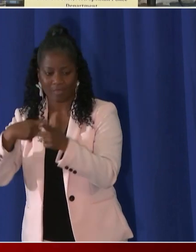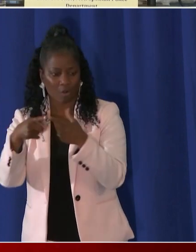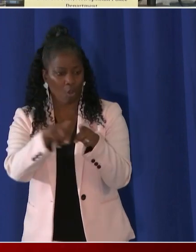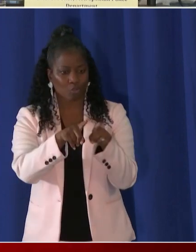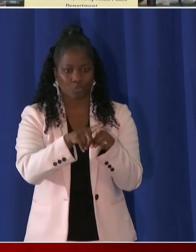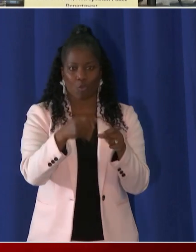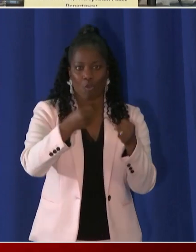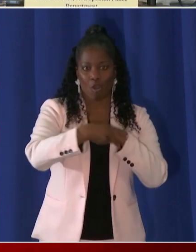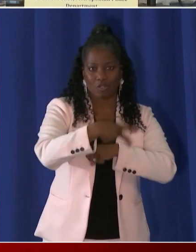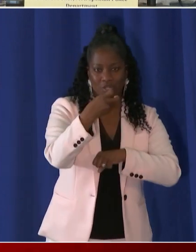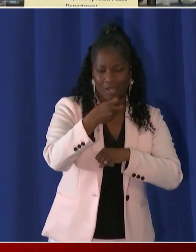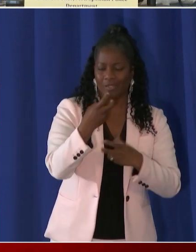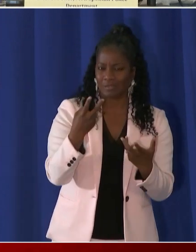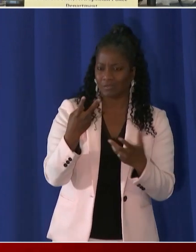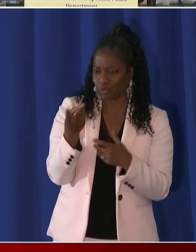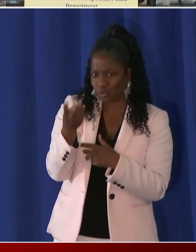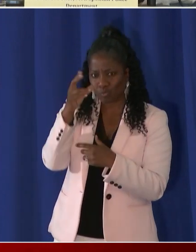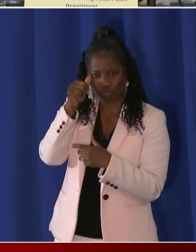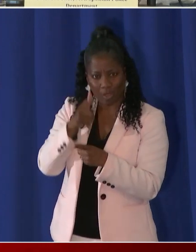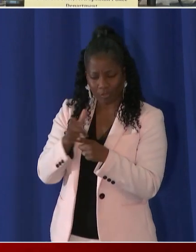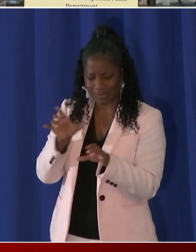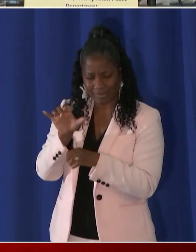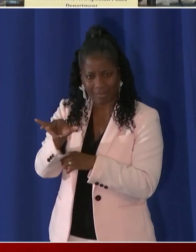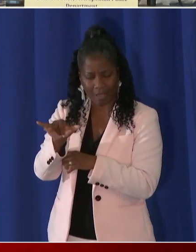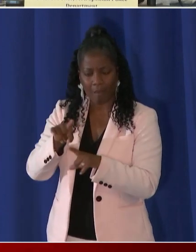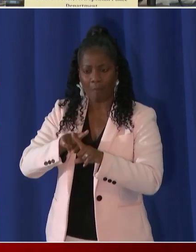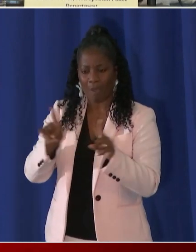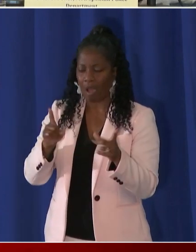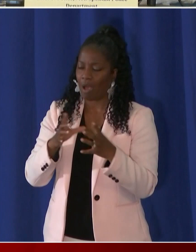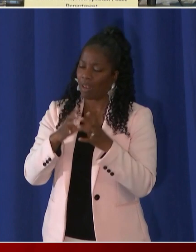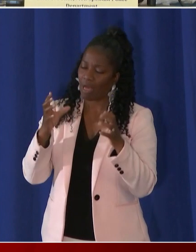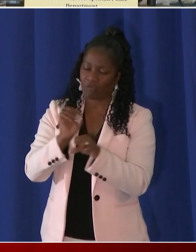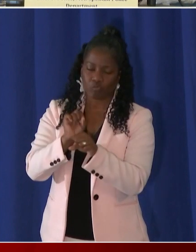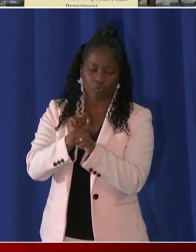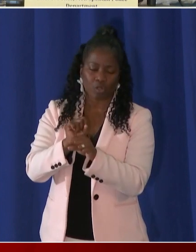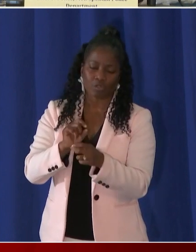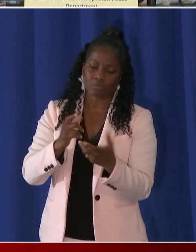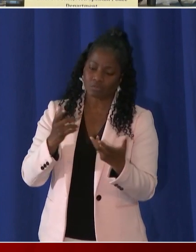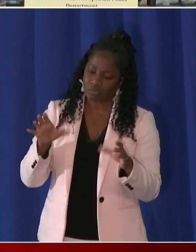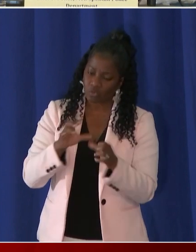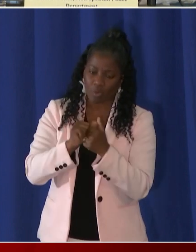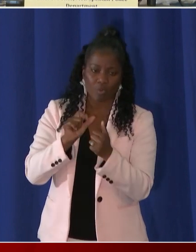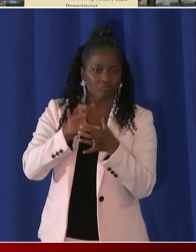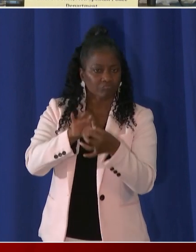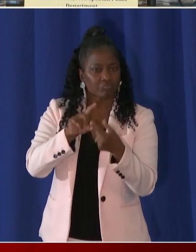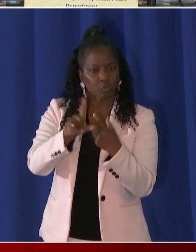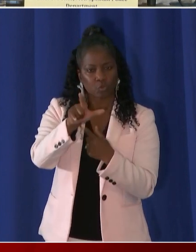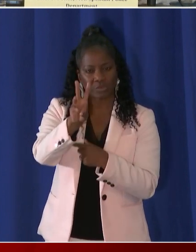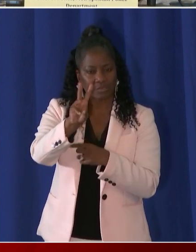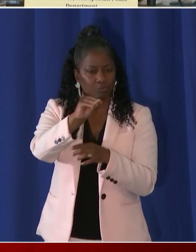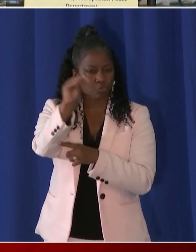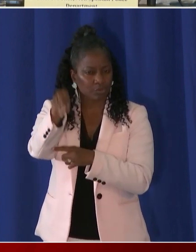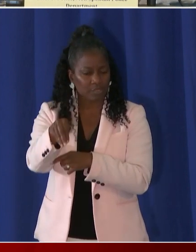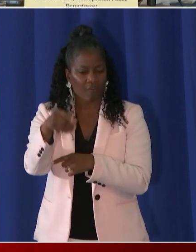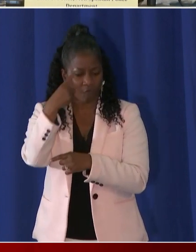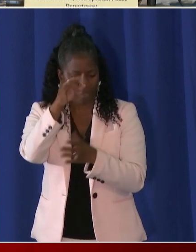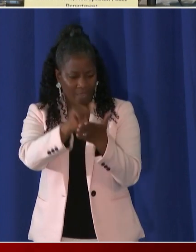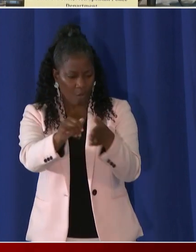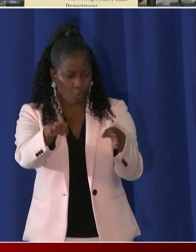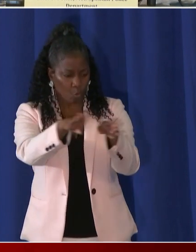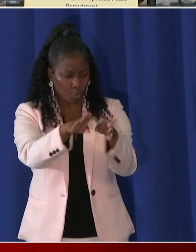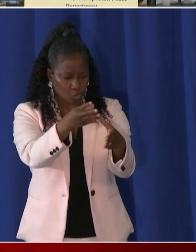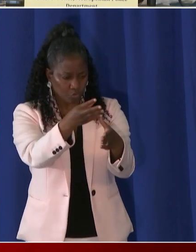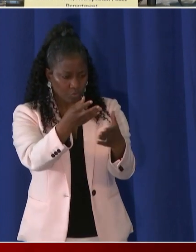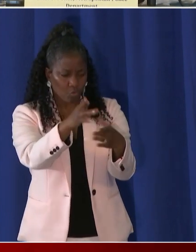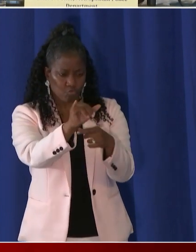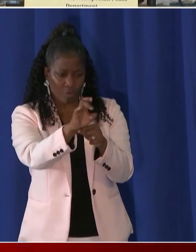space that there's a lot of work, a lot of investigative work that's gone into that 26% closure rate for robberies, but